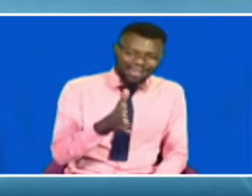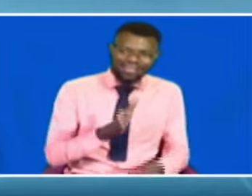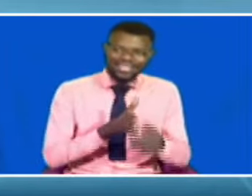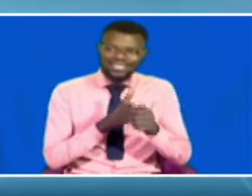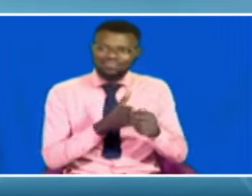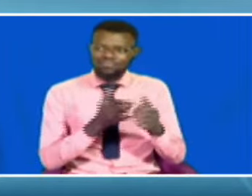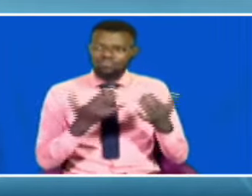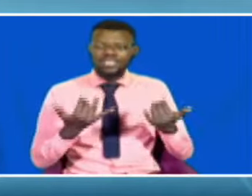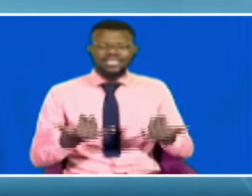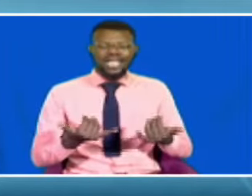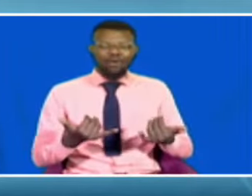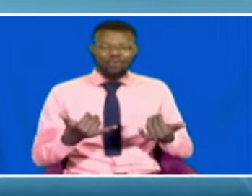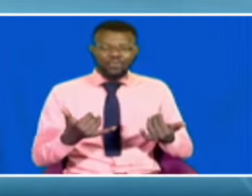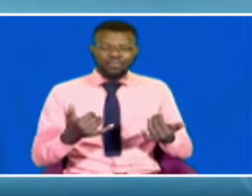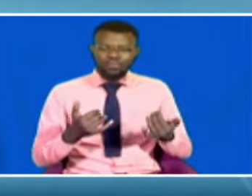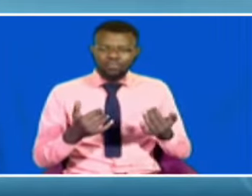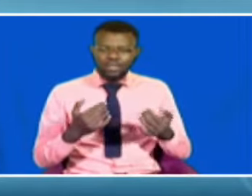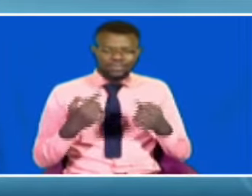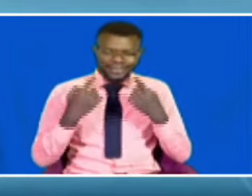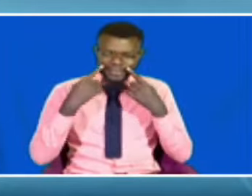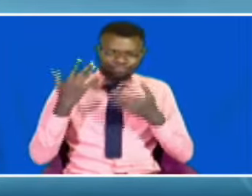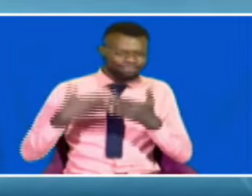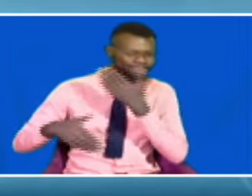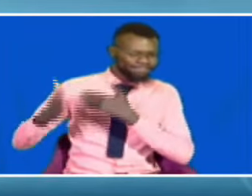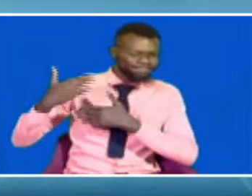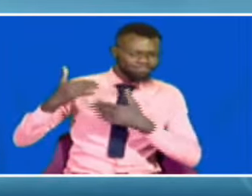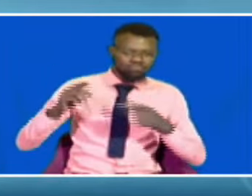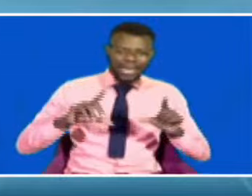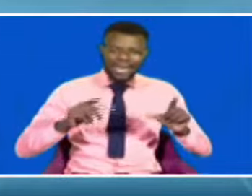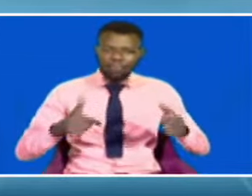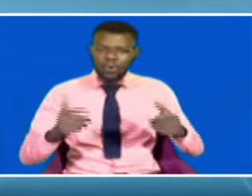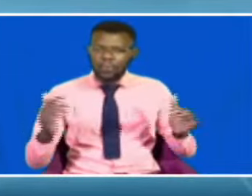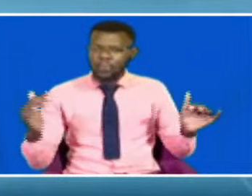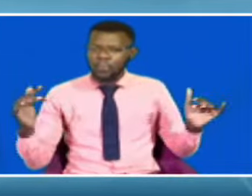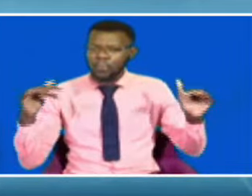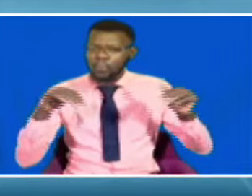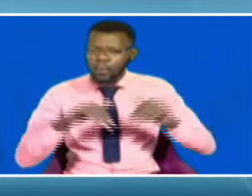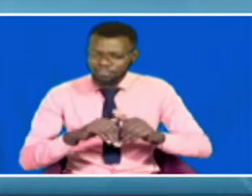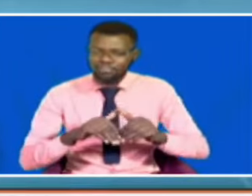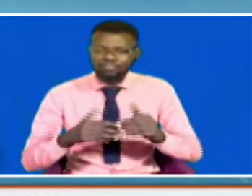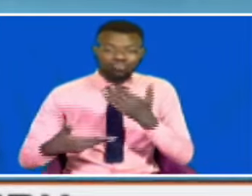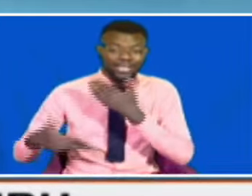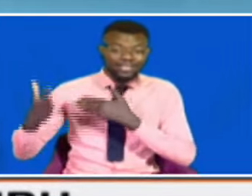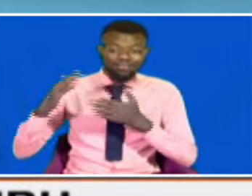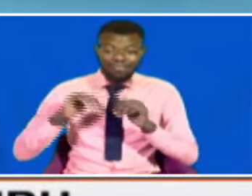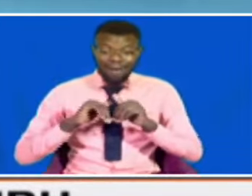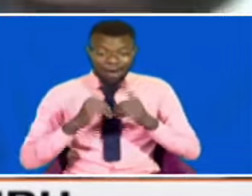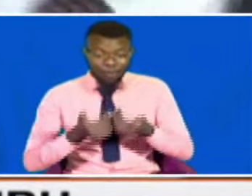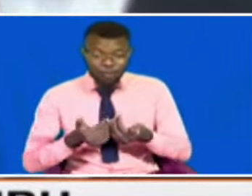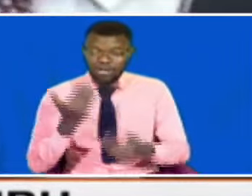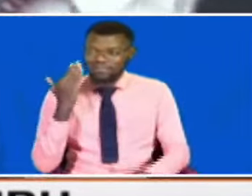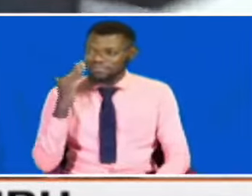Clement Masombo takes a look at the history of Limuru conferences and their significance.